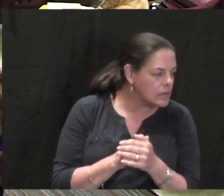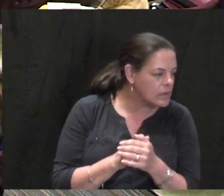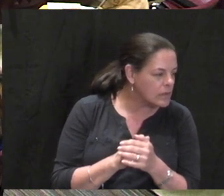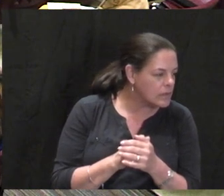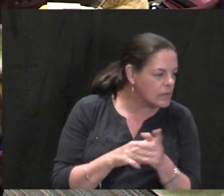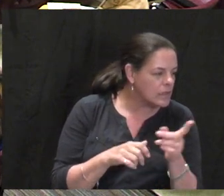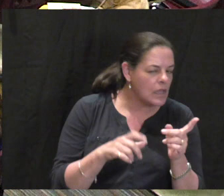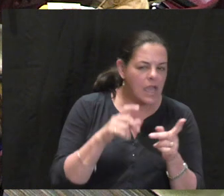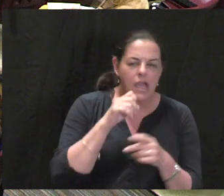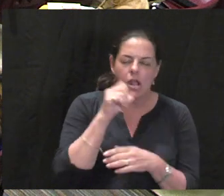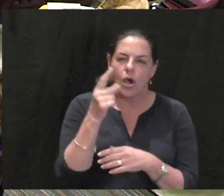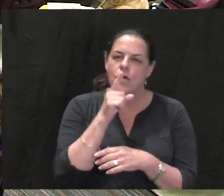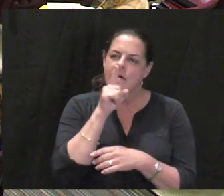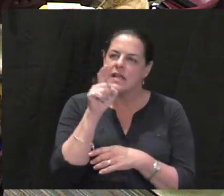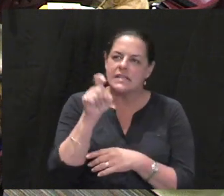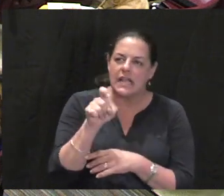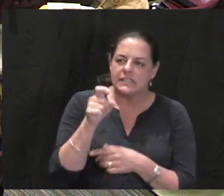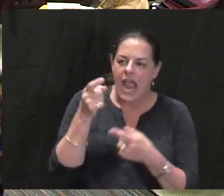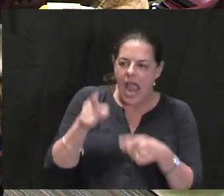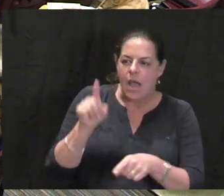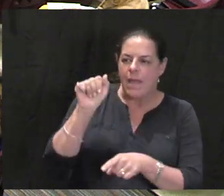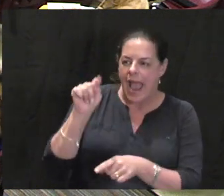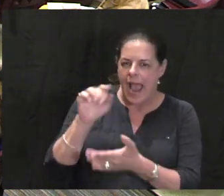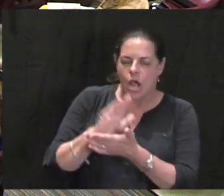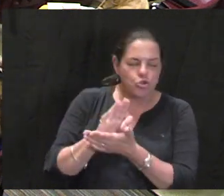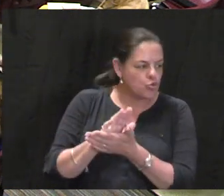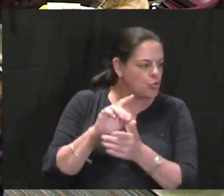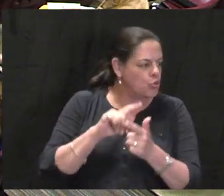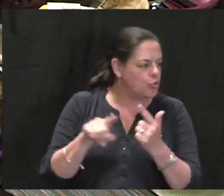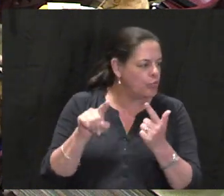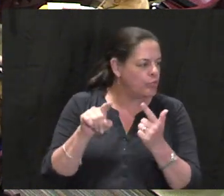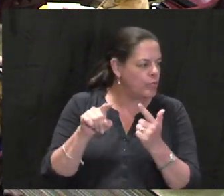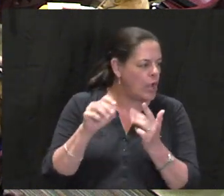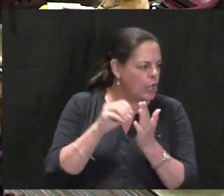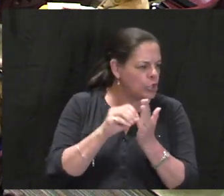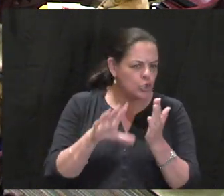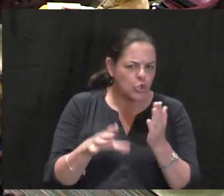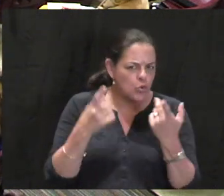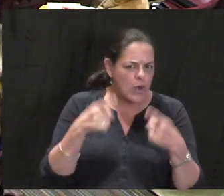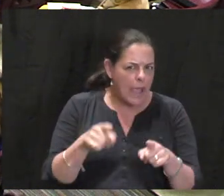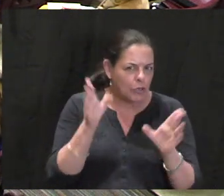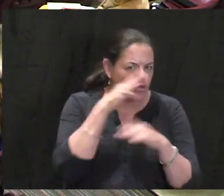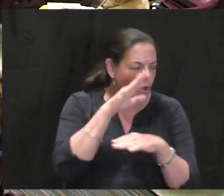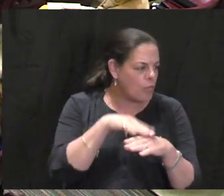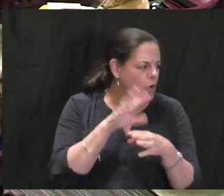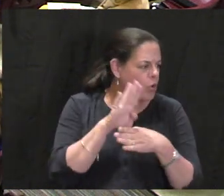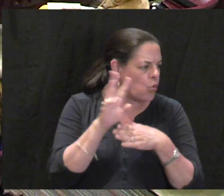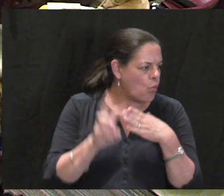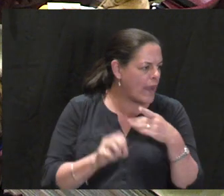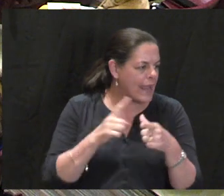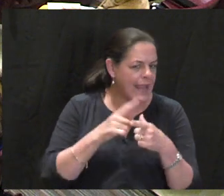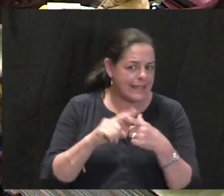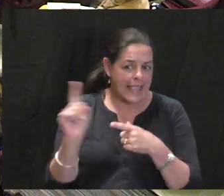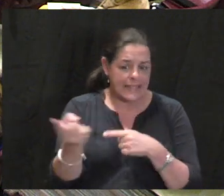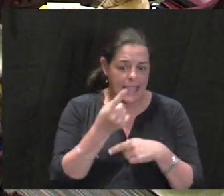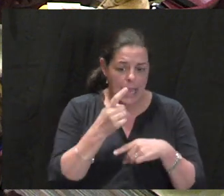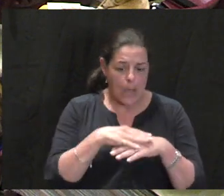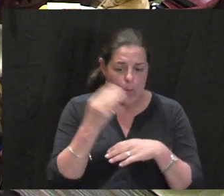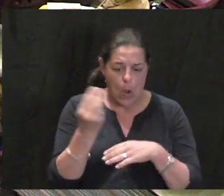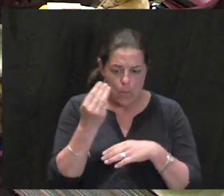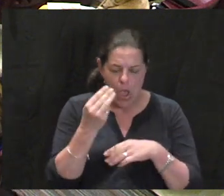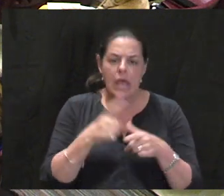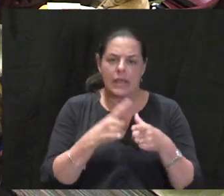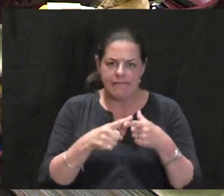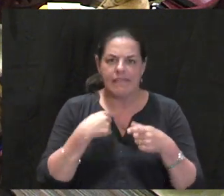the DA. There have been students who've had incidents over the weekend, and they will come in on Monday and investigate. Yep.